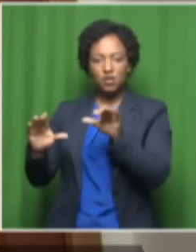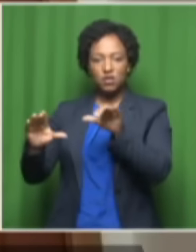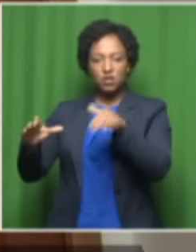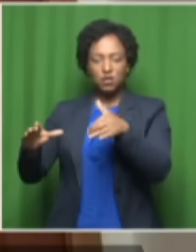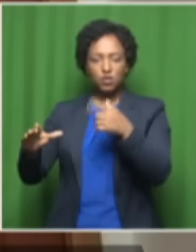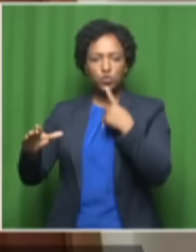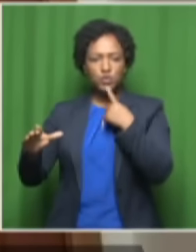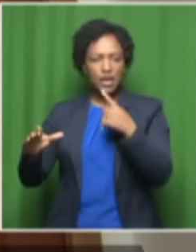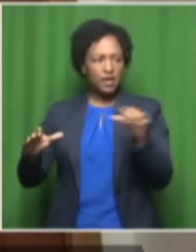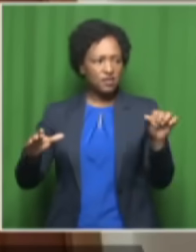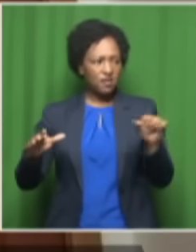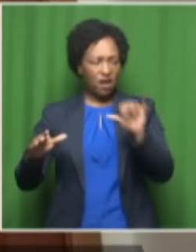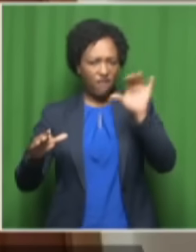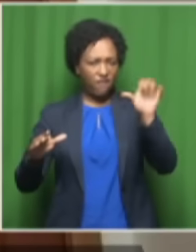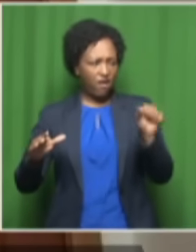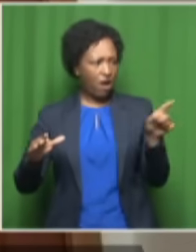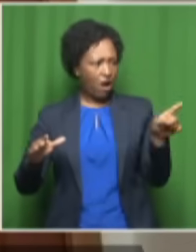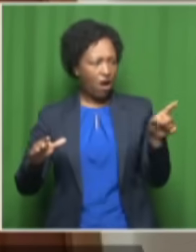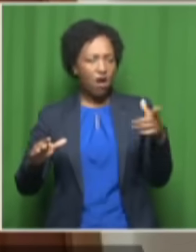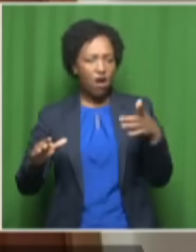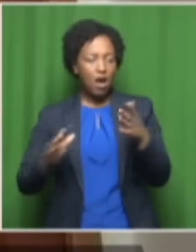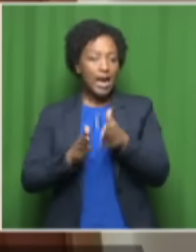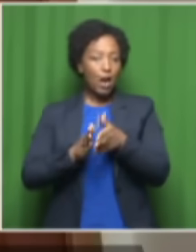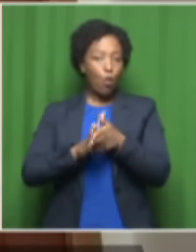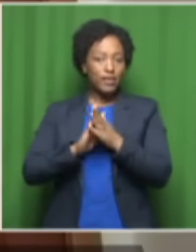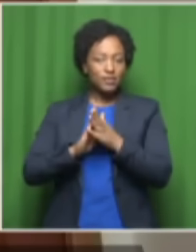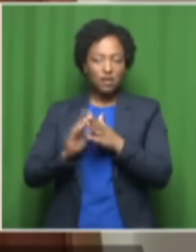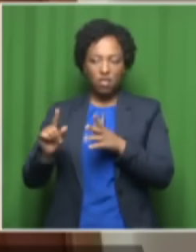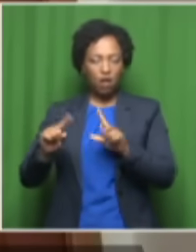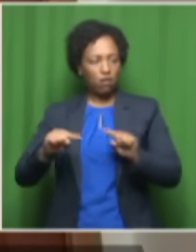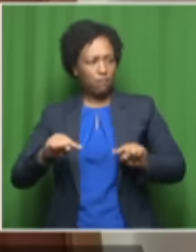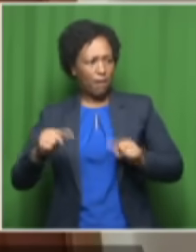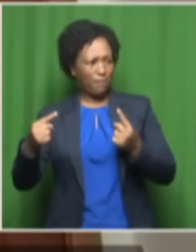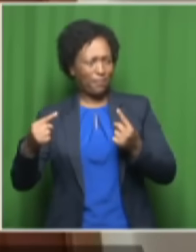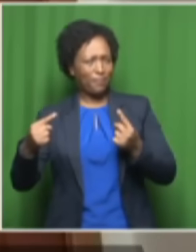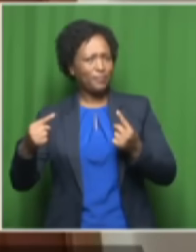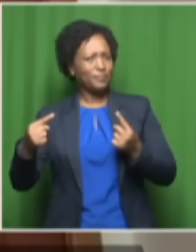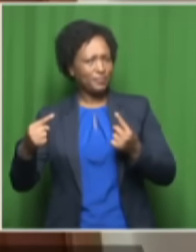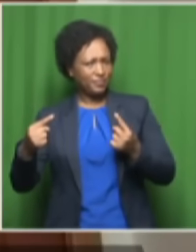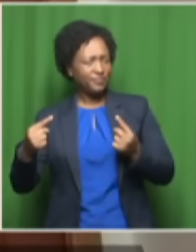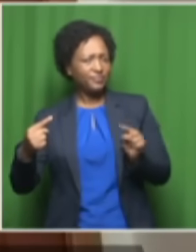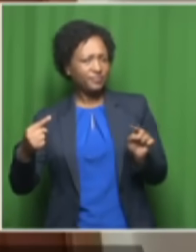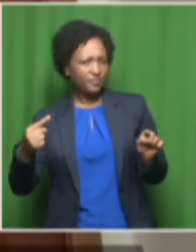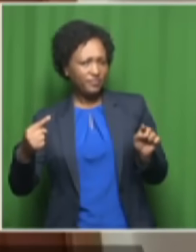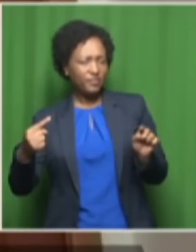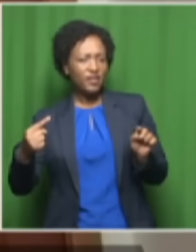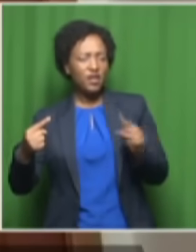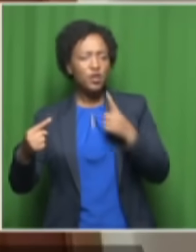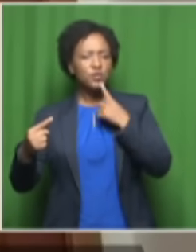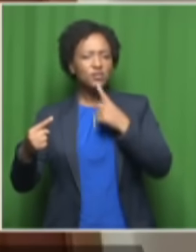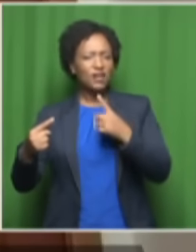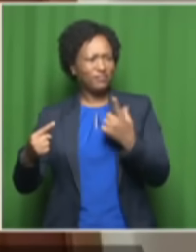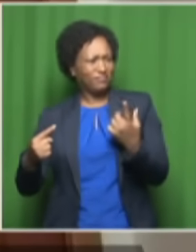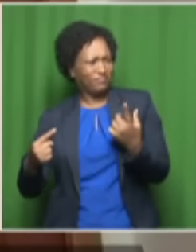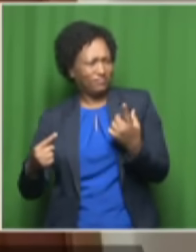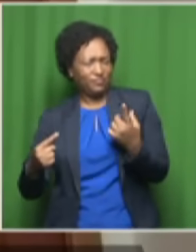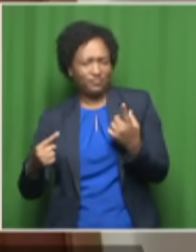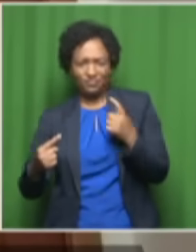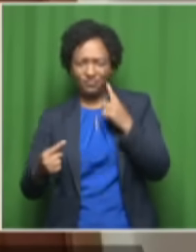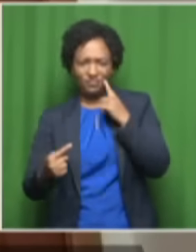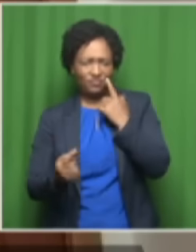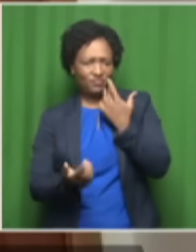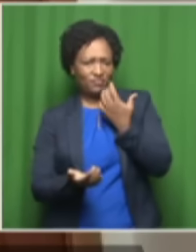South Africa is requesting and basically challenge them as having no basis in international